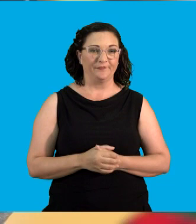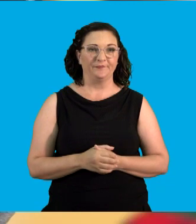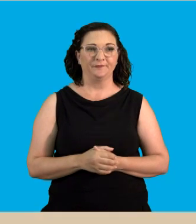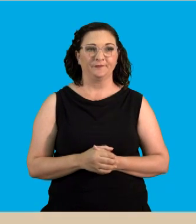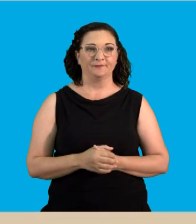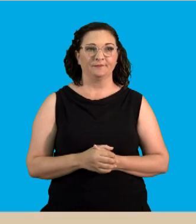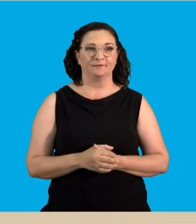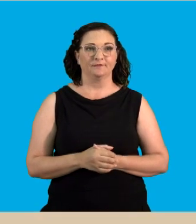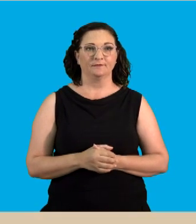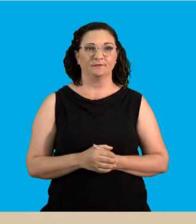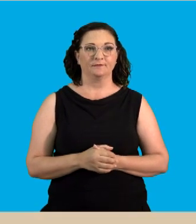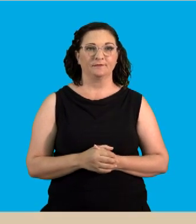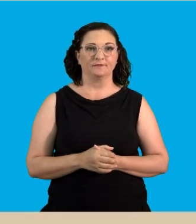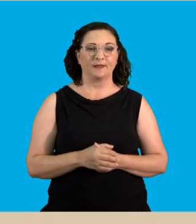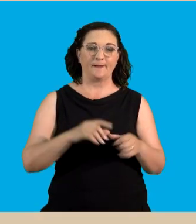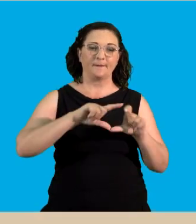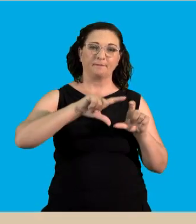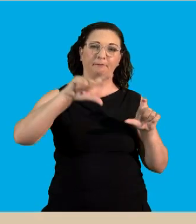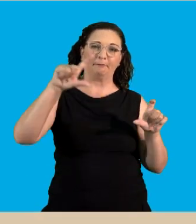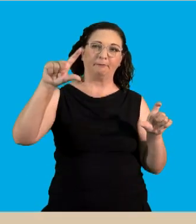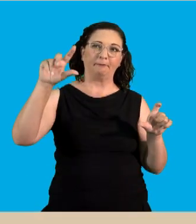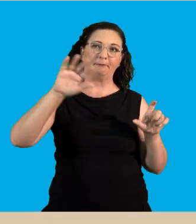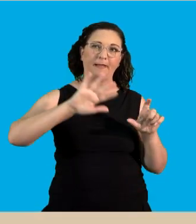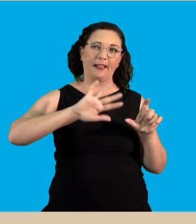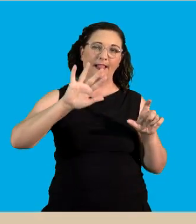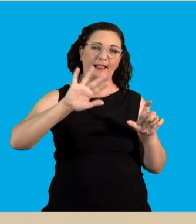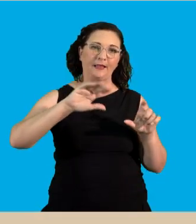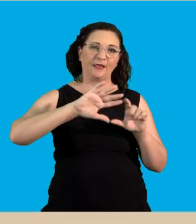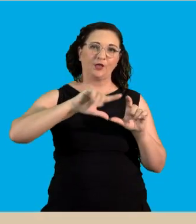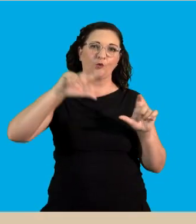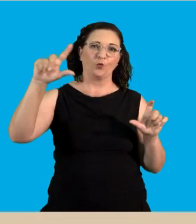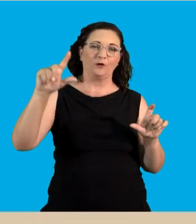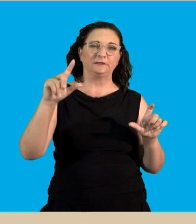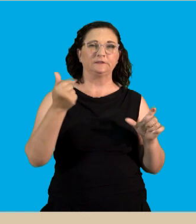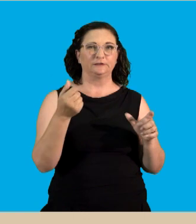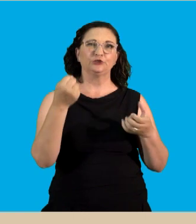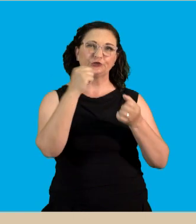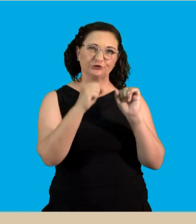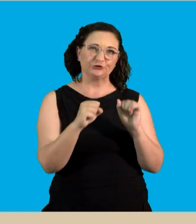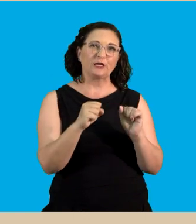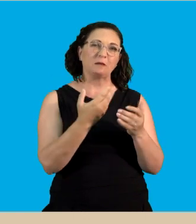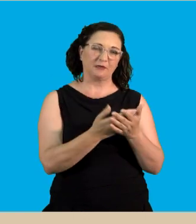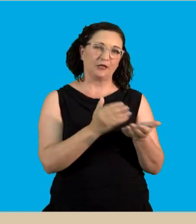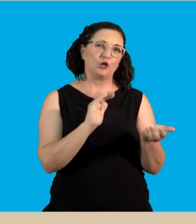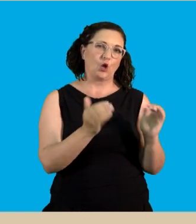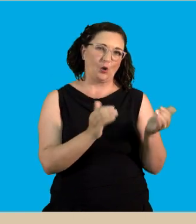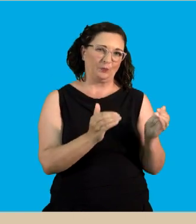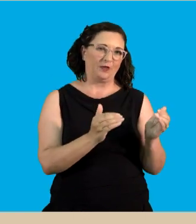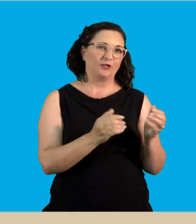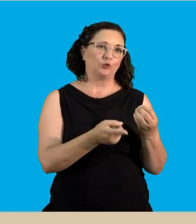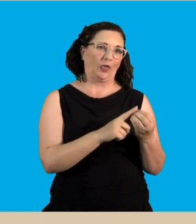to us, the Milky Way is often compared with the shape to a fried